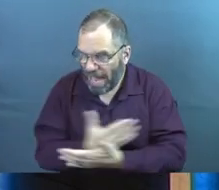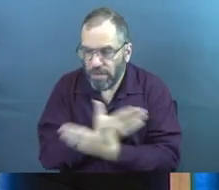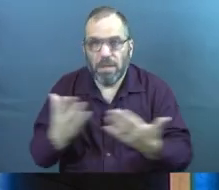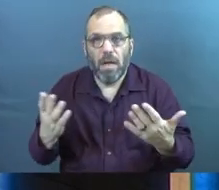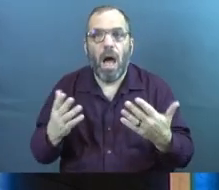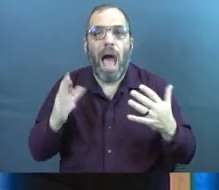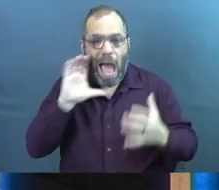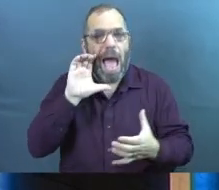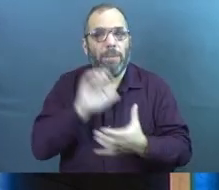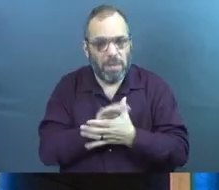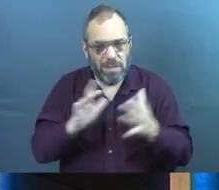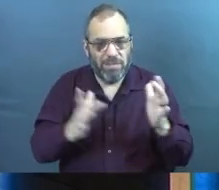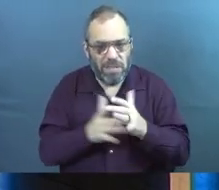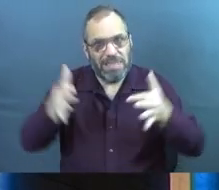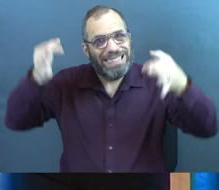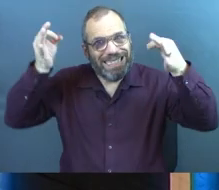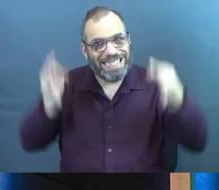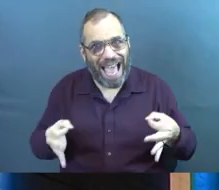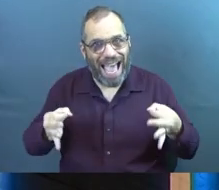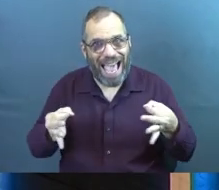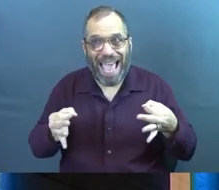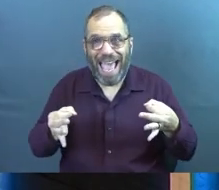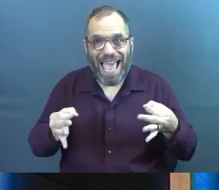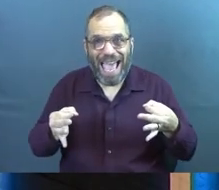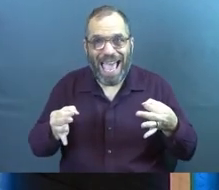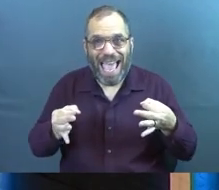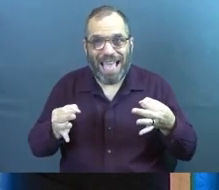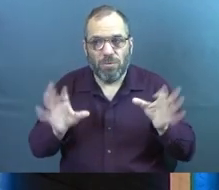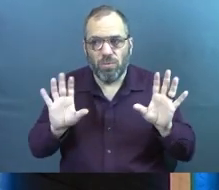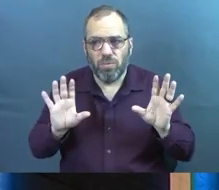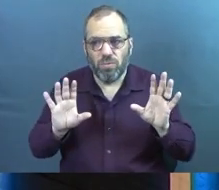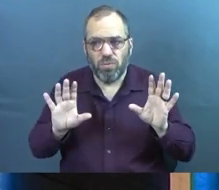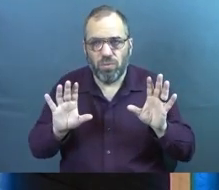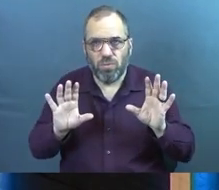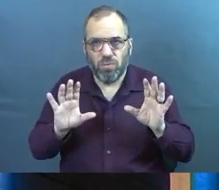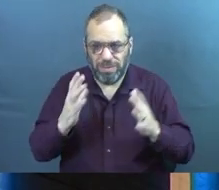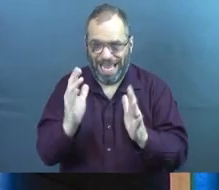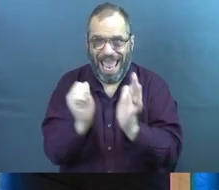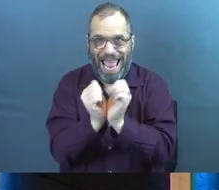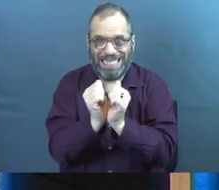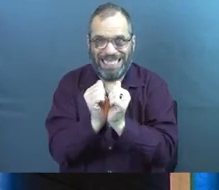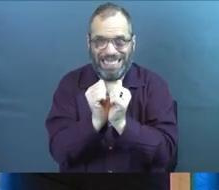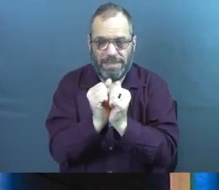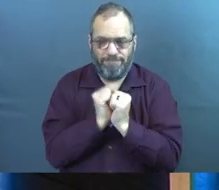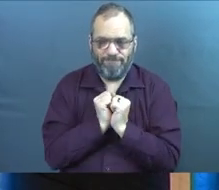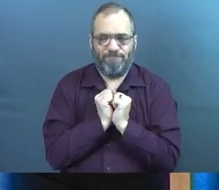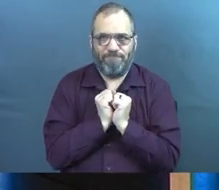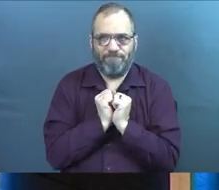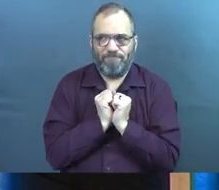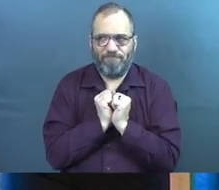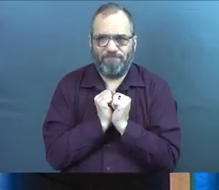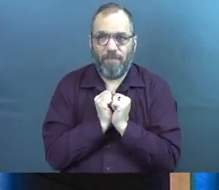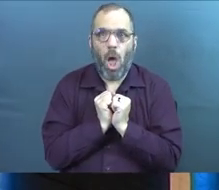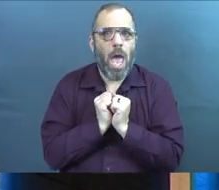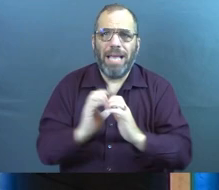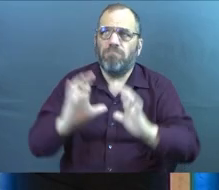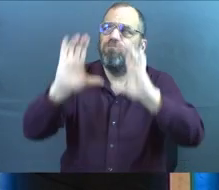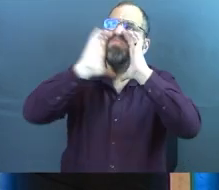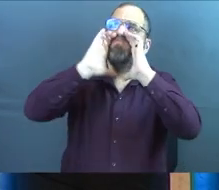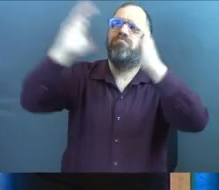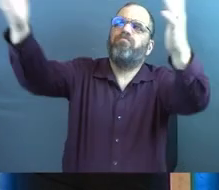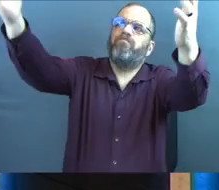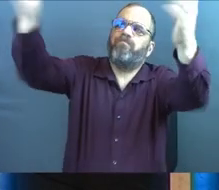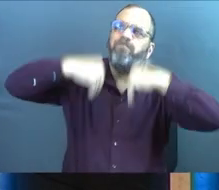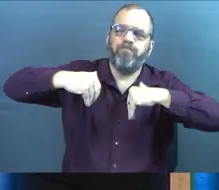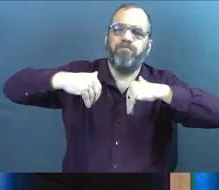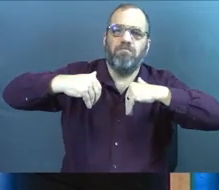right? Basically, I believe Jesus chose to tie his hands behind his back. But at any moment, he could have called an army of angels to come down and pull